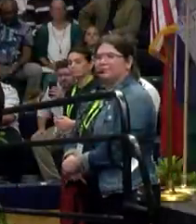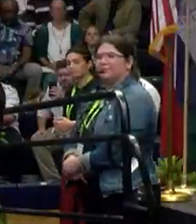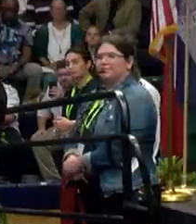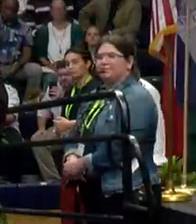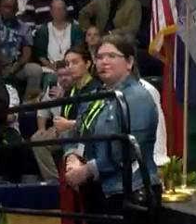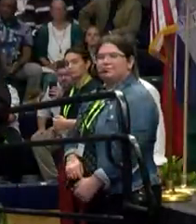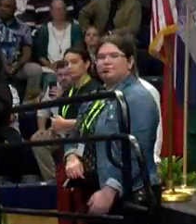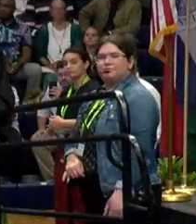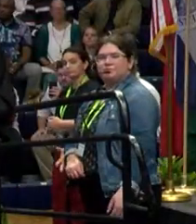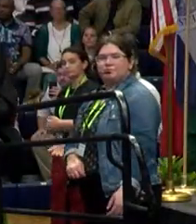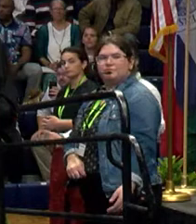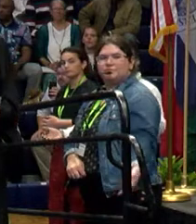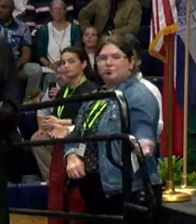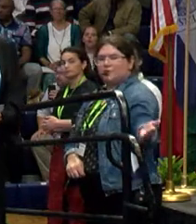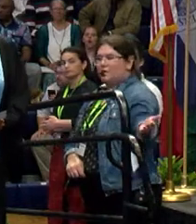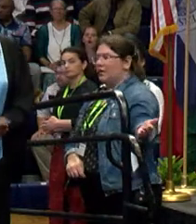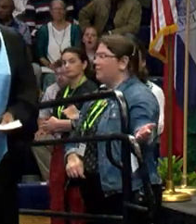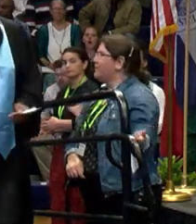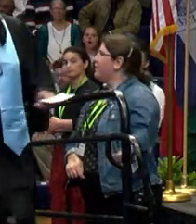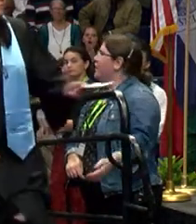Amalia Lynn Morris.